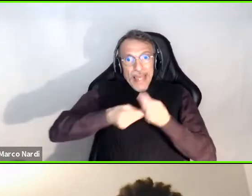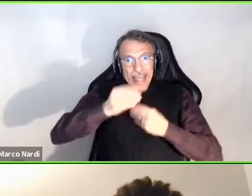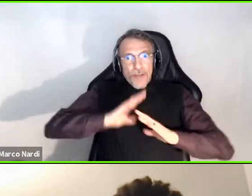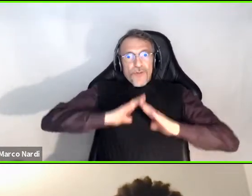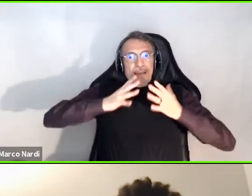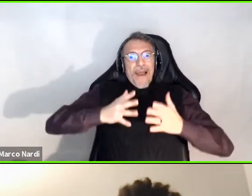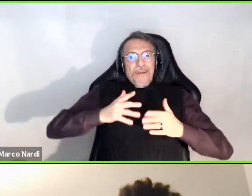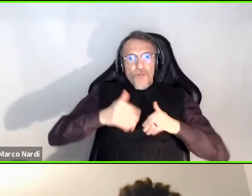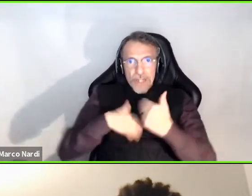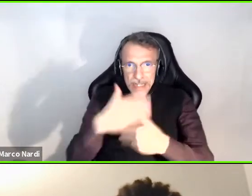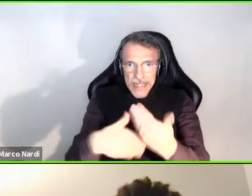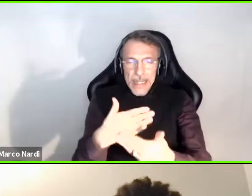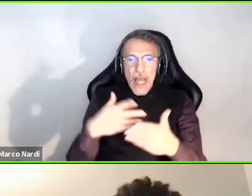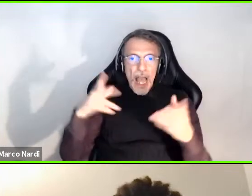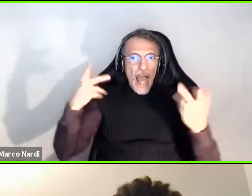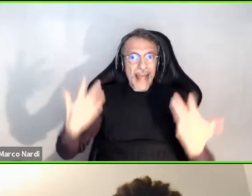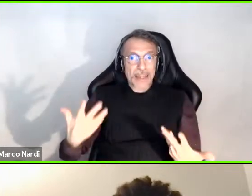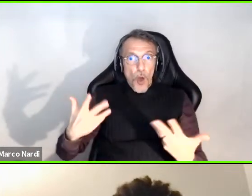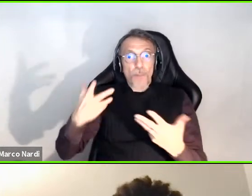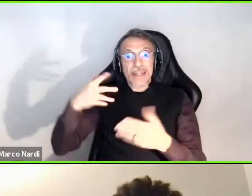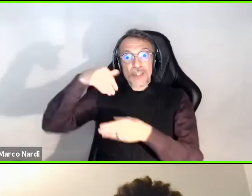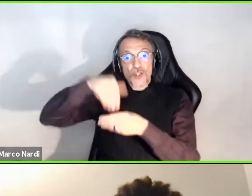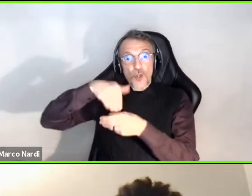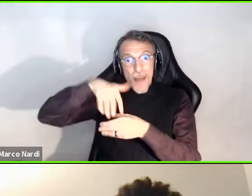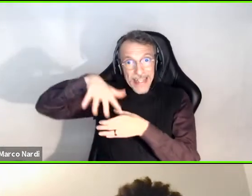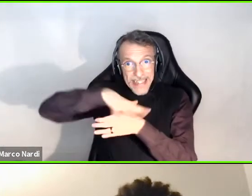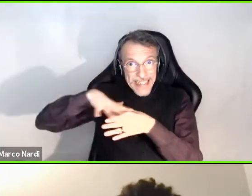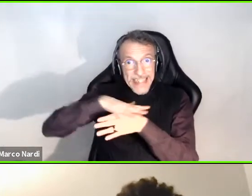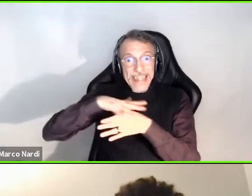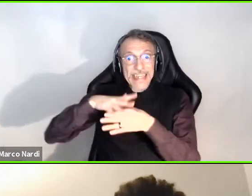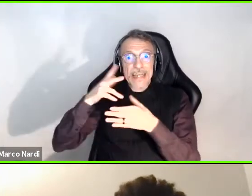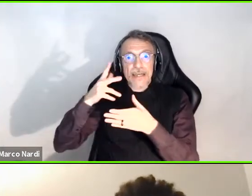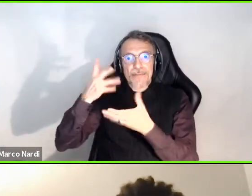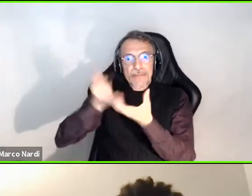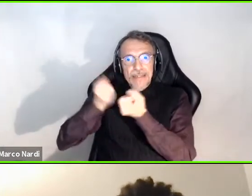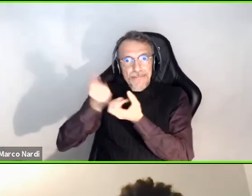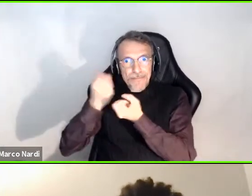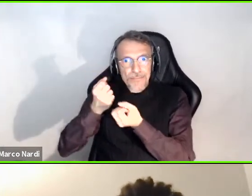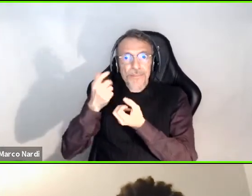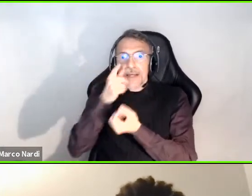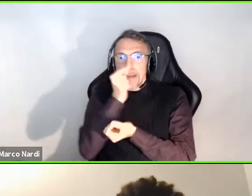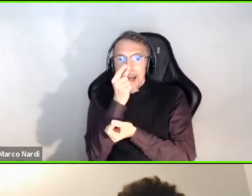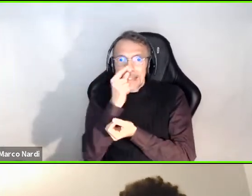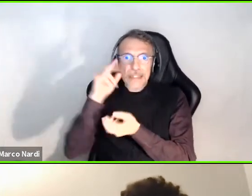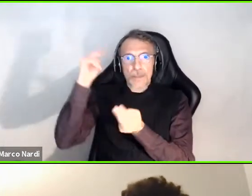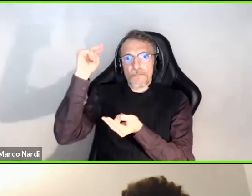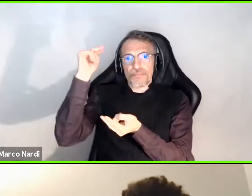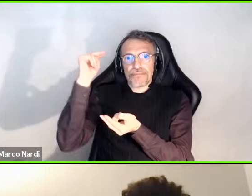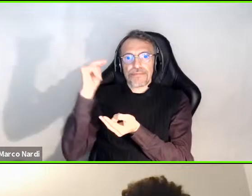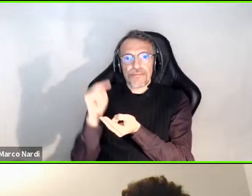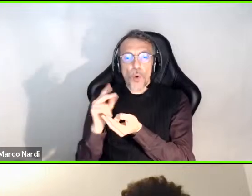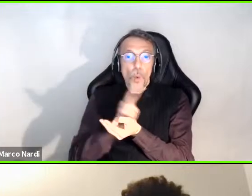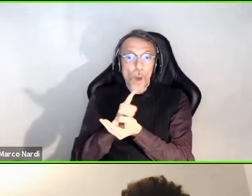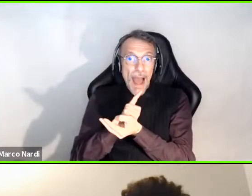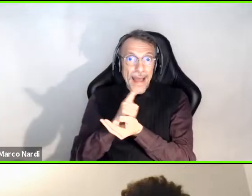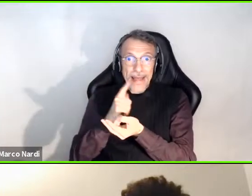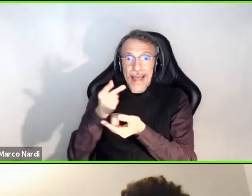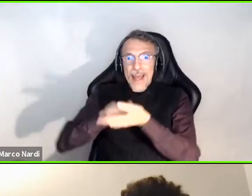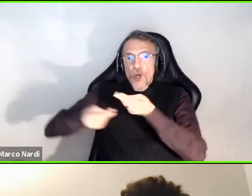of dwindling domestic revenue capabilities, capacities due to weak economic growth?